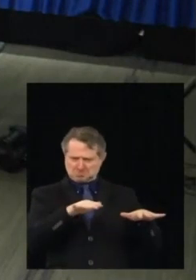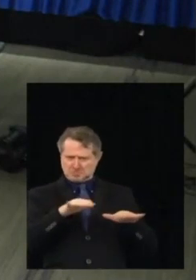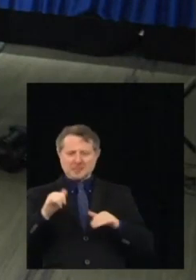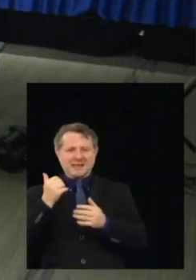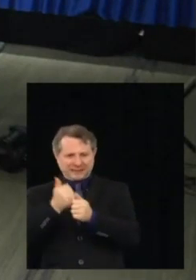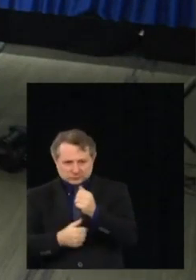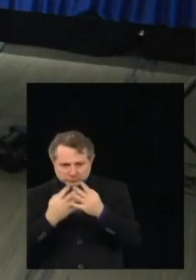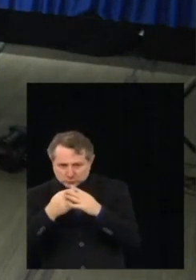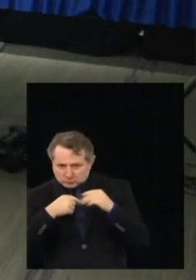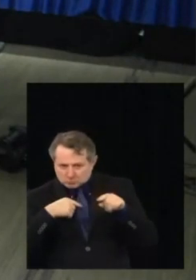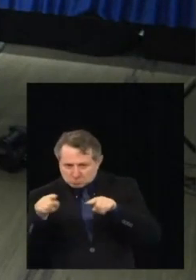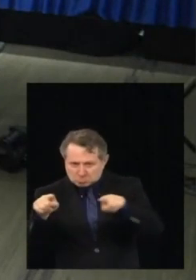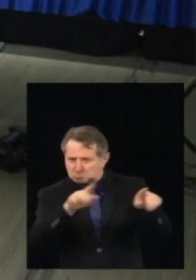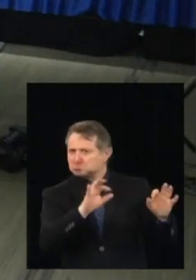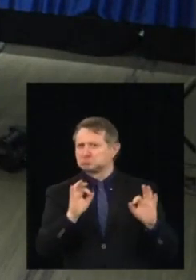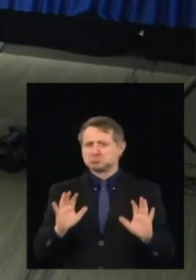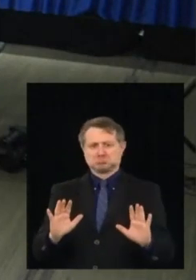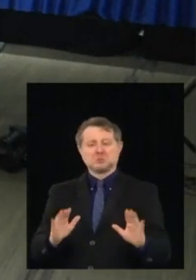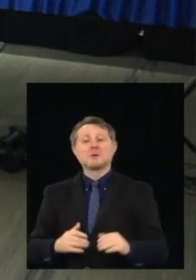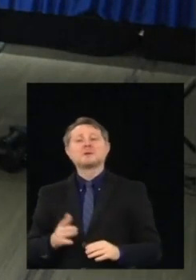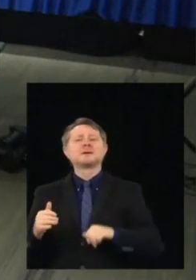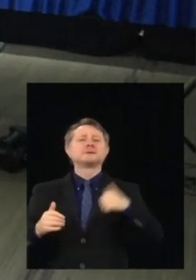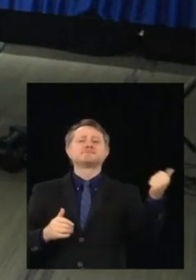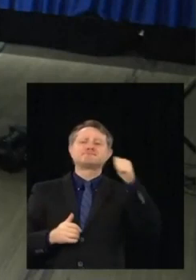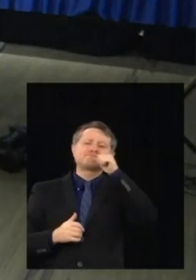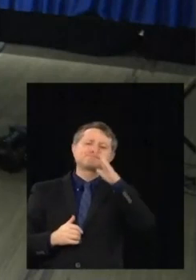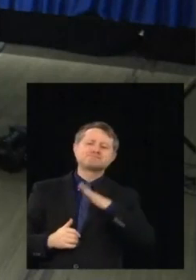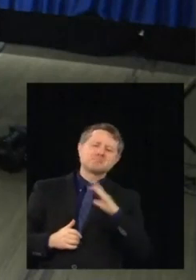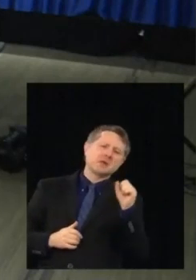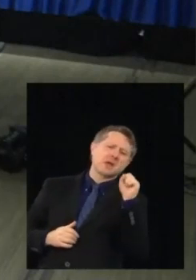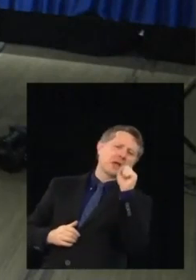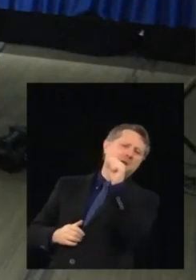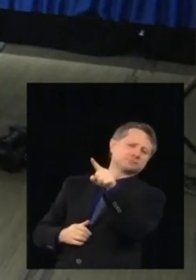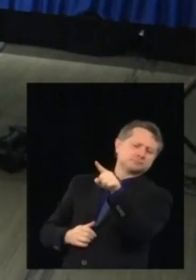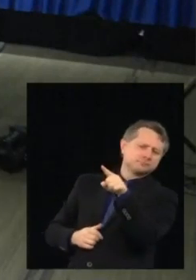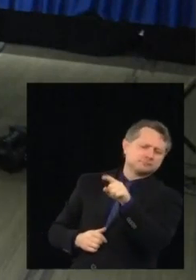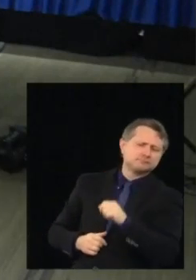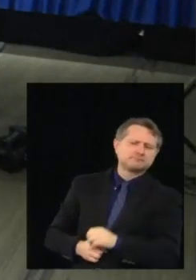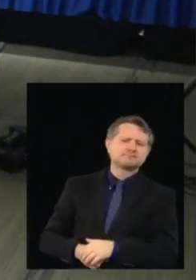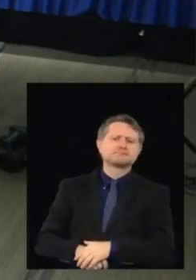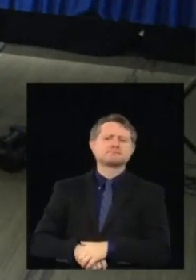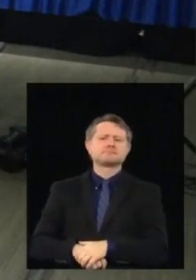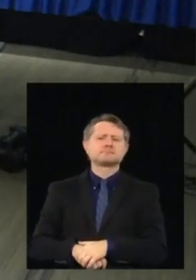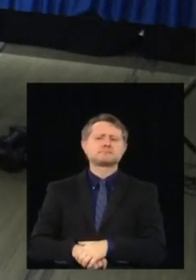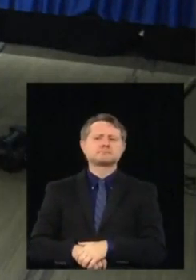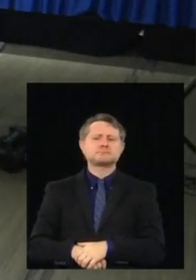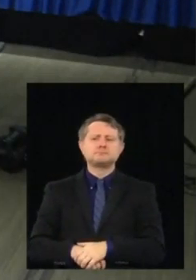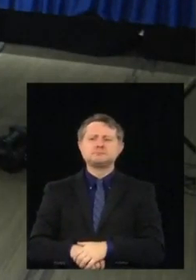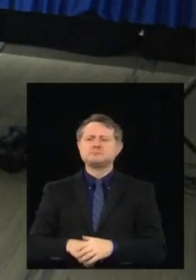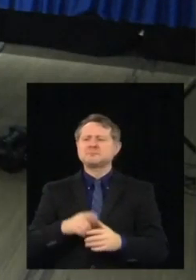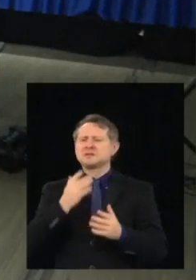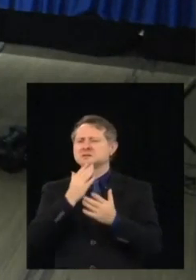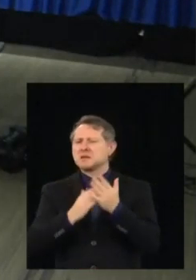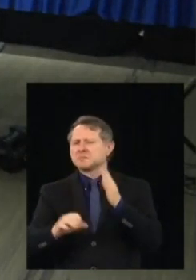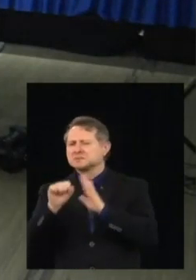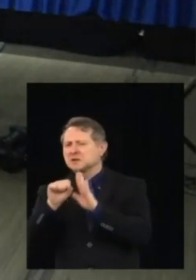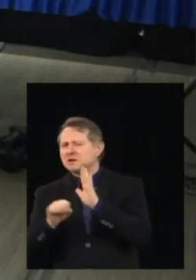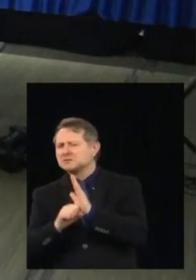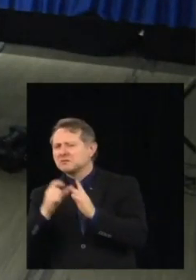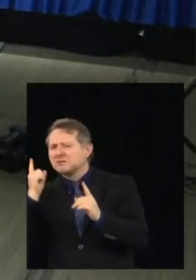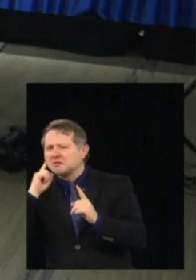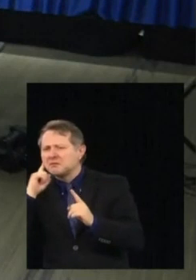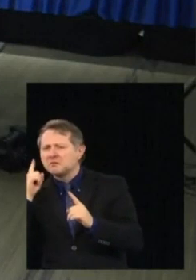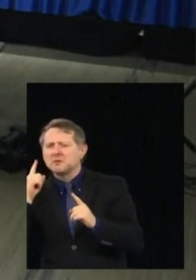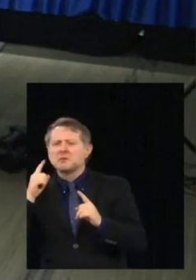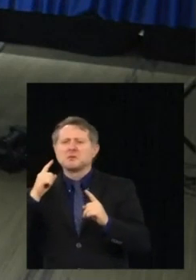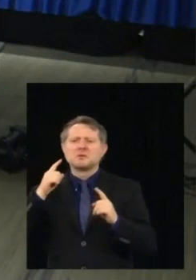Drum, they're relaxing restrictions a little more quickly than the state is. They've opened up barber shops again this week and the fitness center.